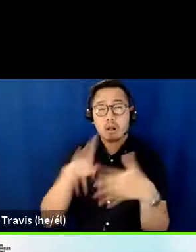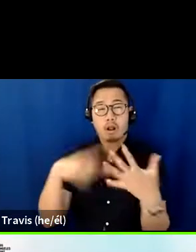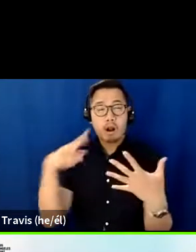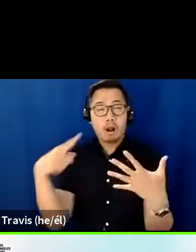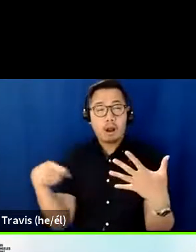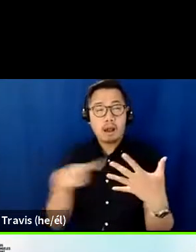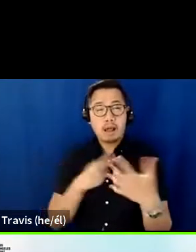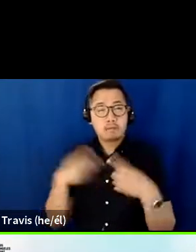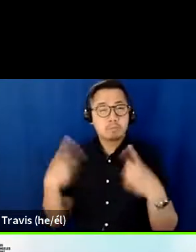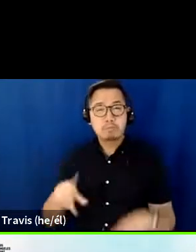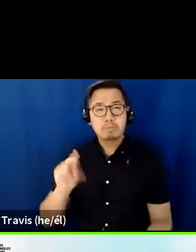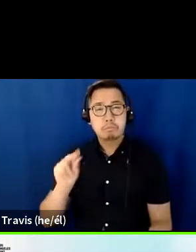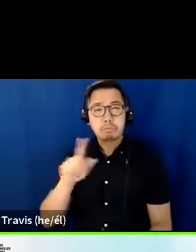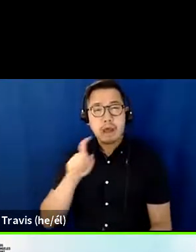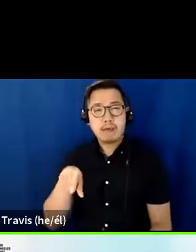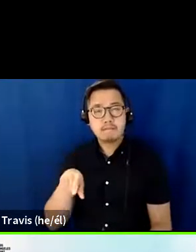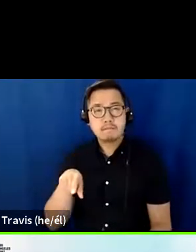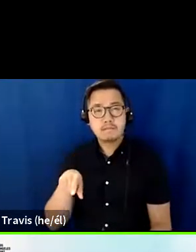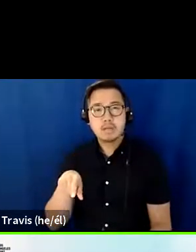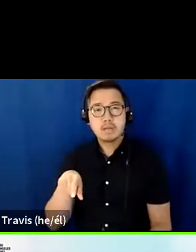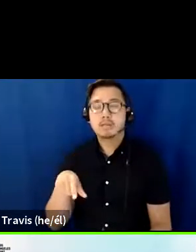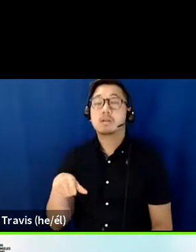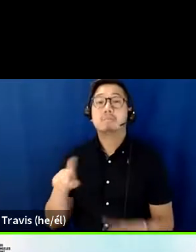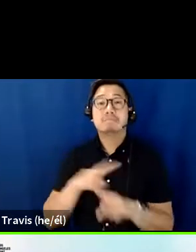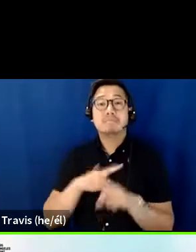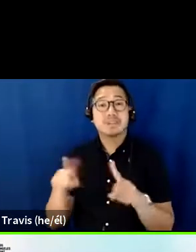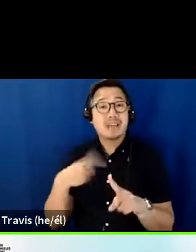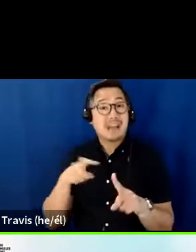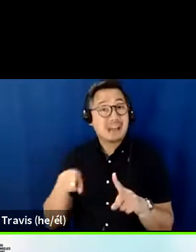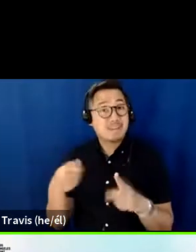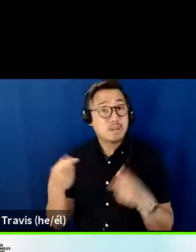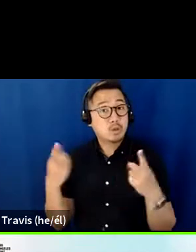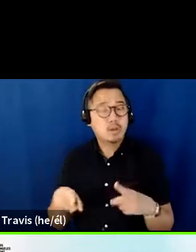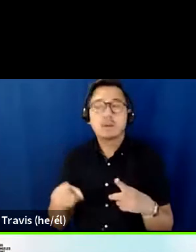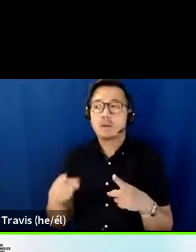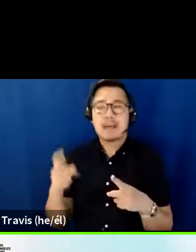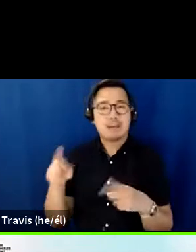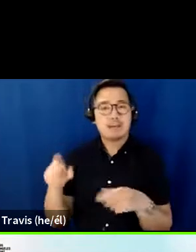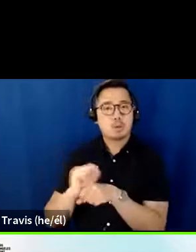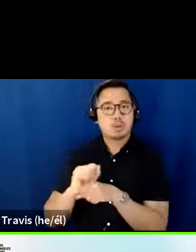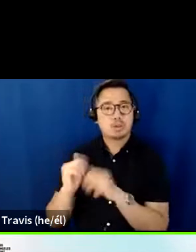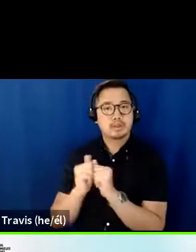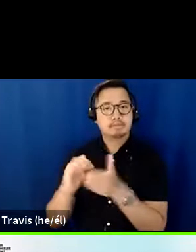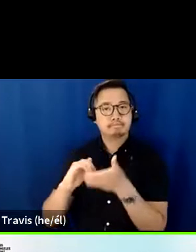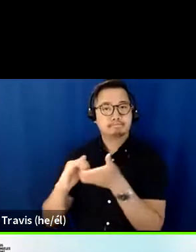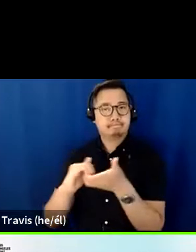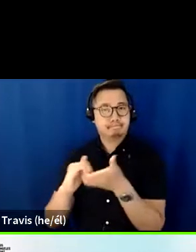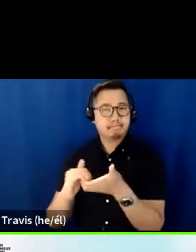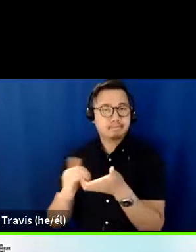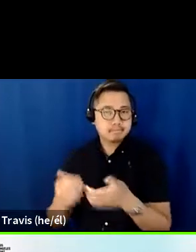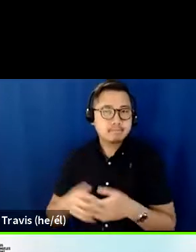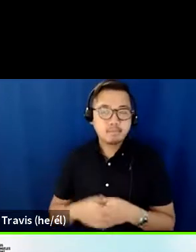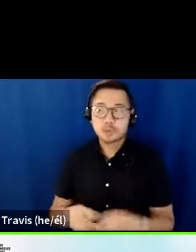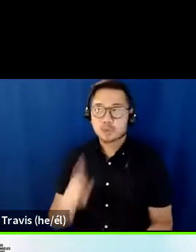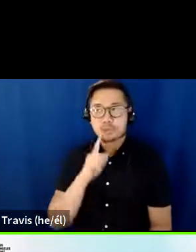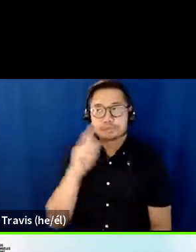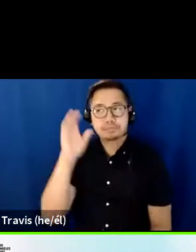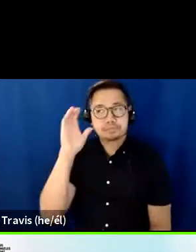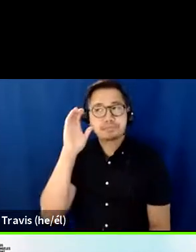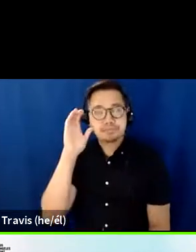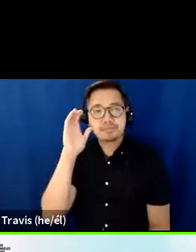know, all of the arbitrary things, but we do have to agree to work with each other. So I definitely hear you